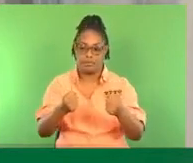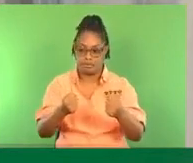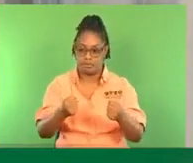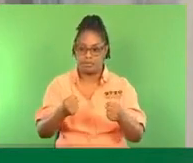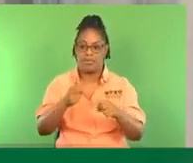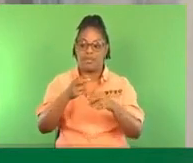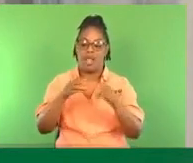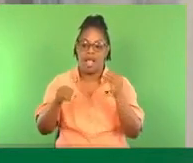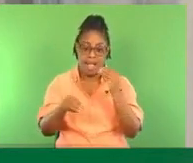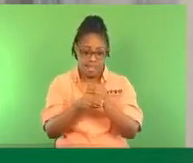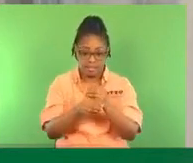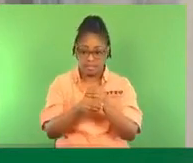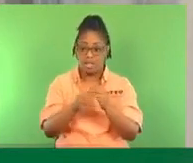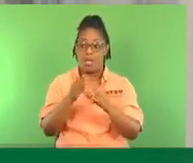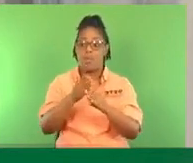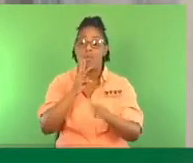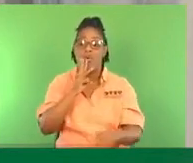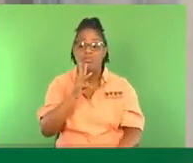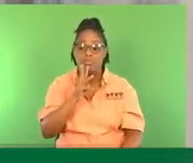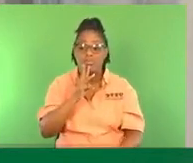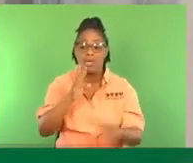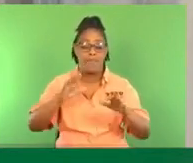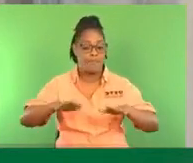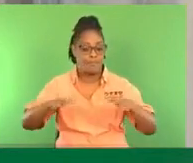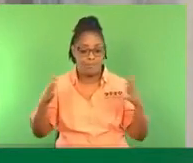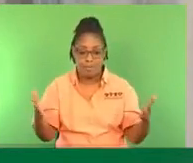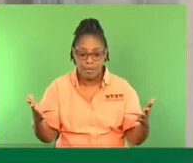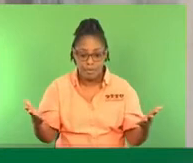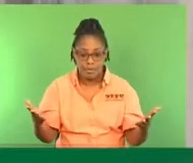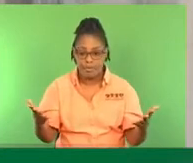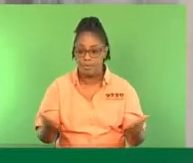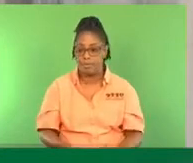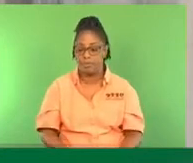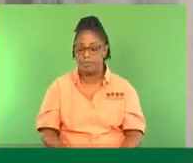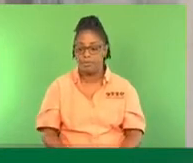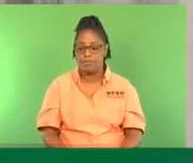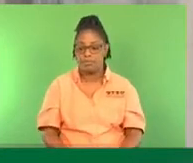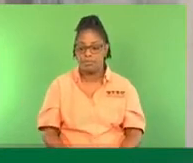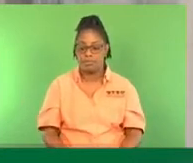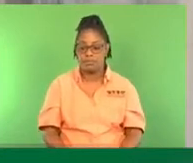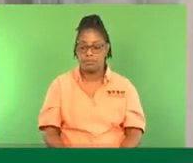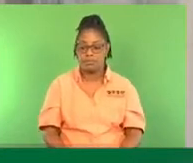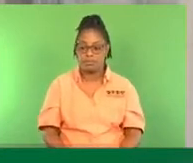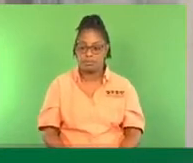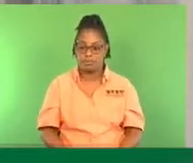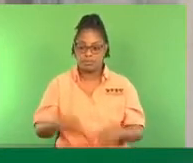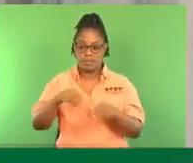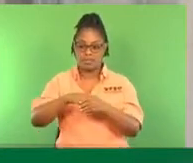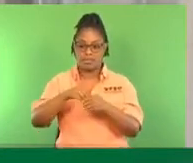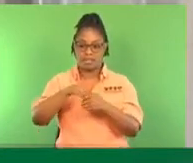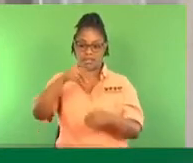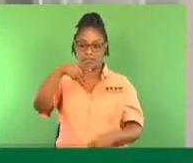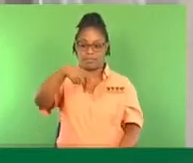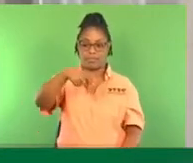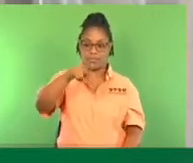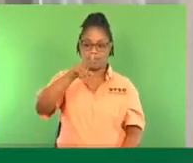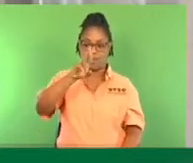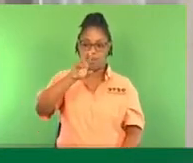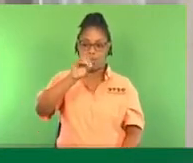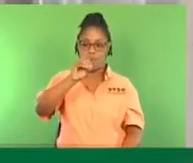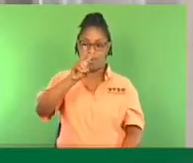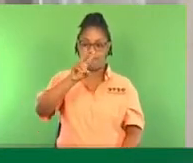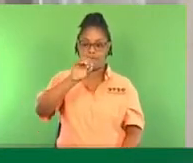our water supply. In Proverbs chapter 29, verse 2 tells us, when